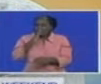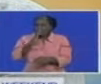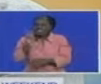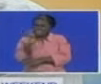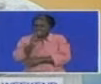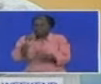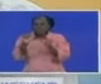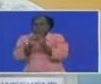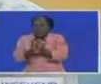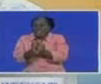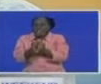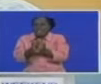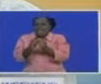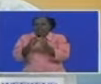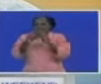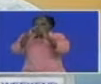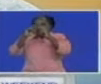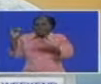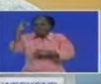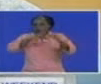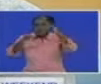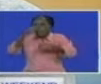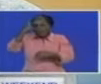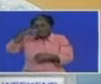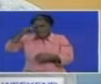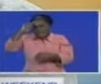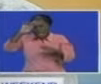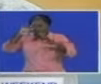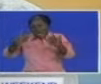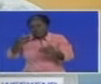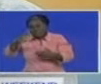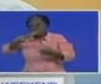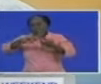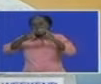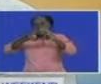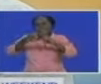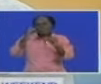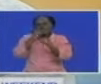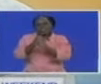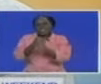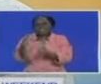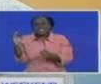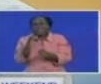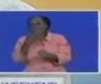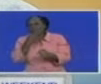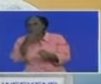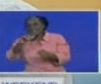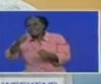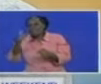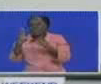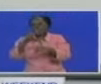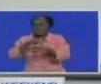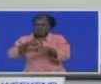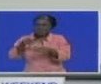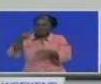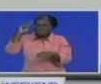foreign relations, foreign policy, mm-hmm. how it associates with the civilized men of other nations. And how do you think we're